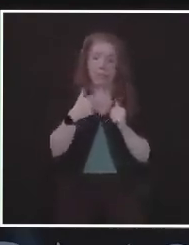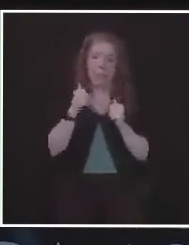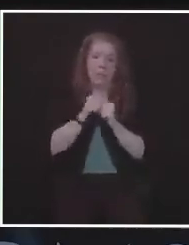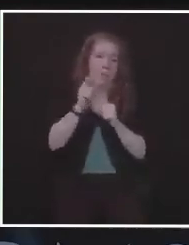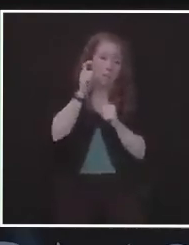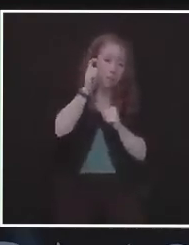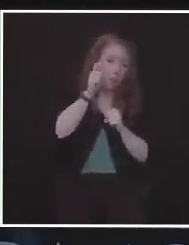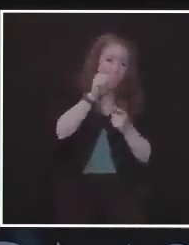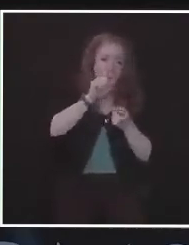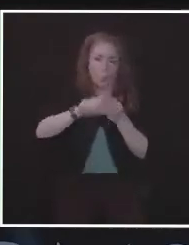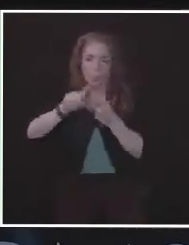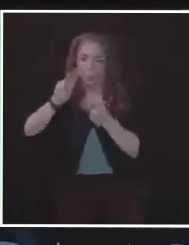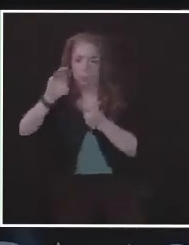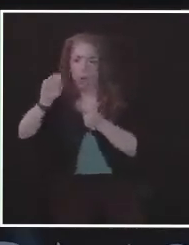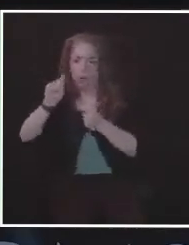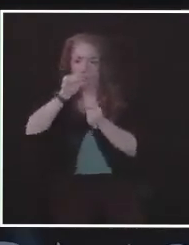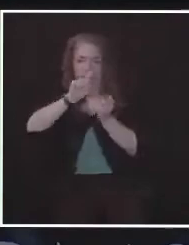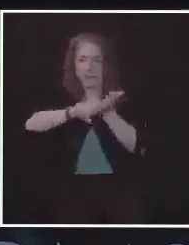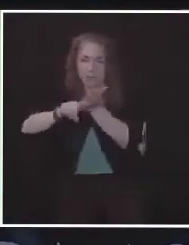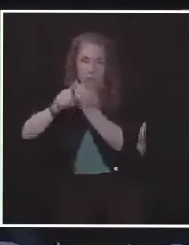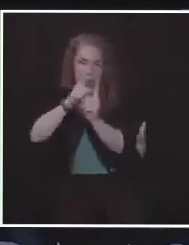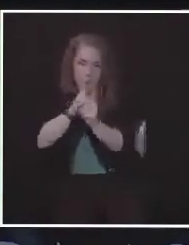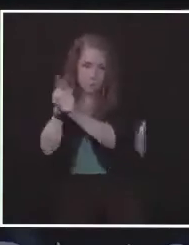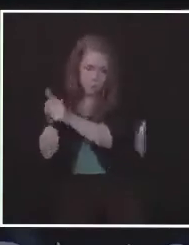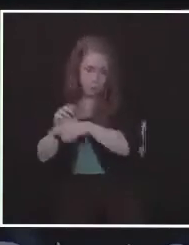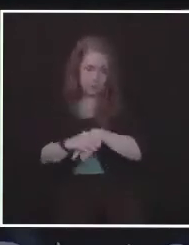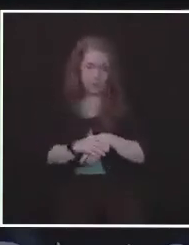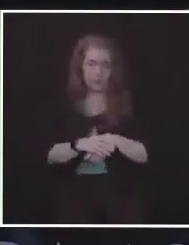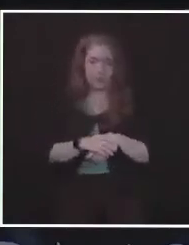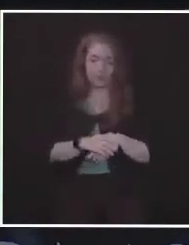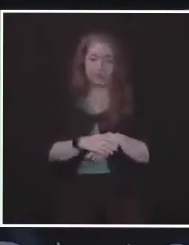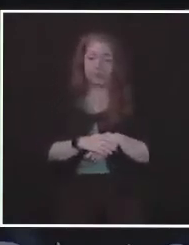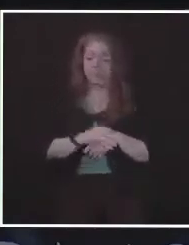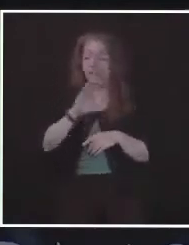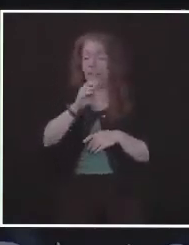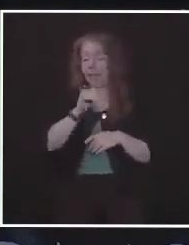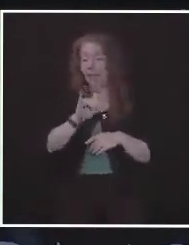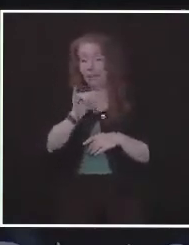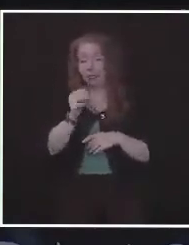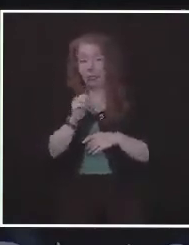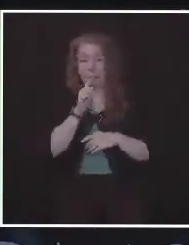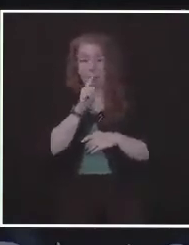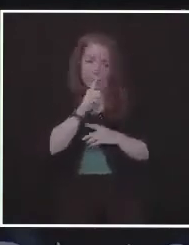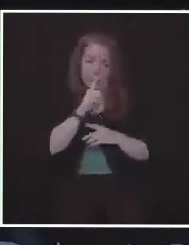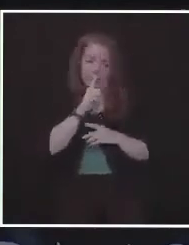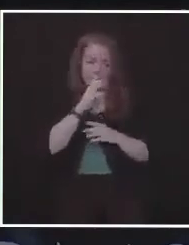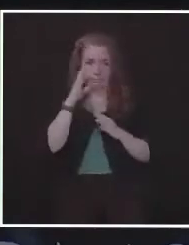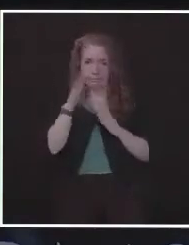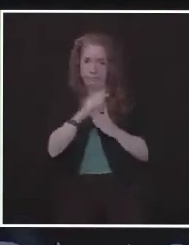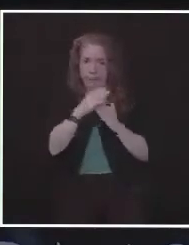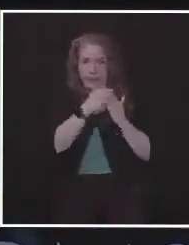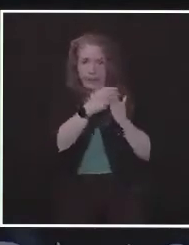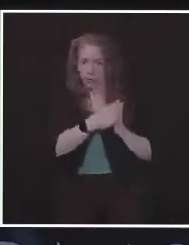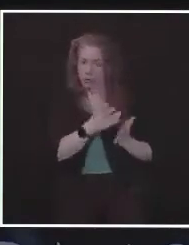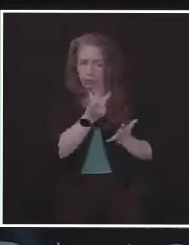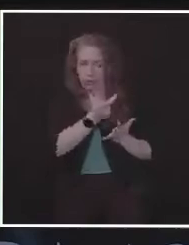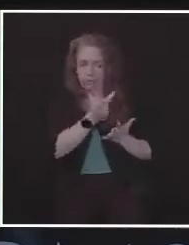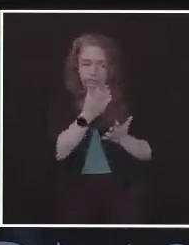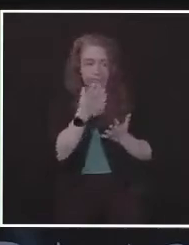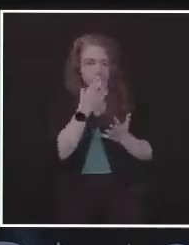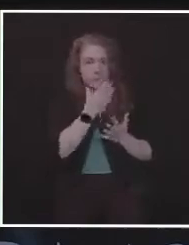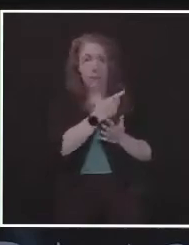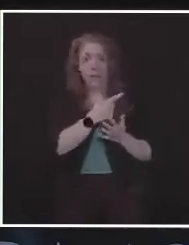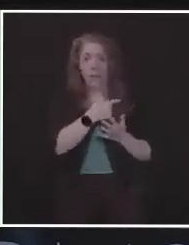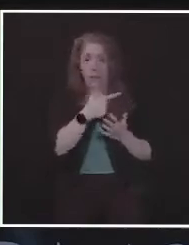marketplace. Kathy and Jim are both leaders of the highest caliber, and I'm excited to have them taking us into the next